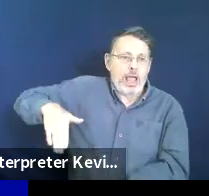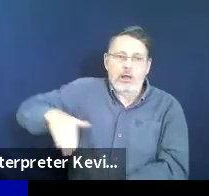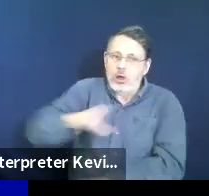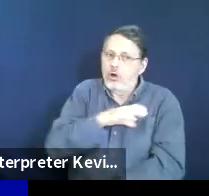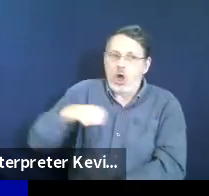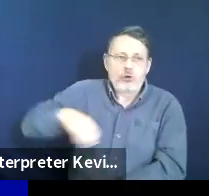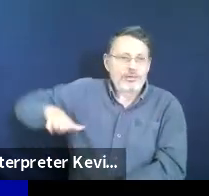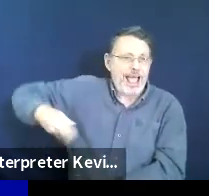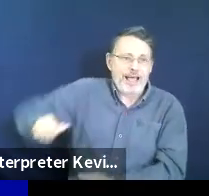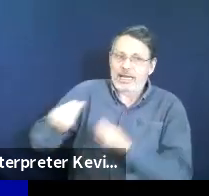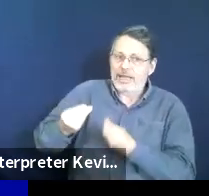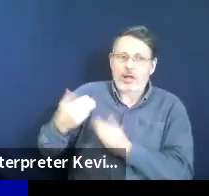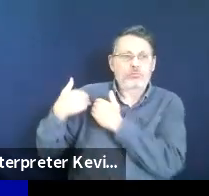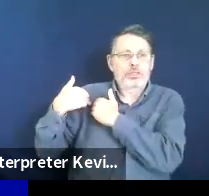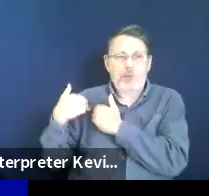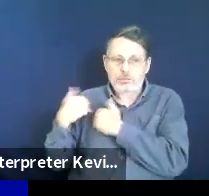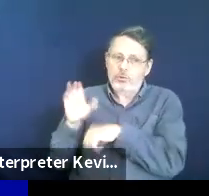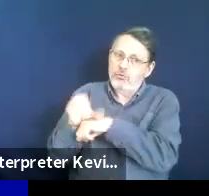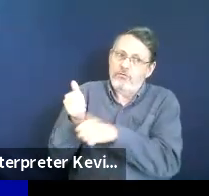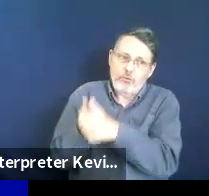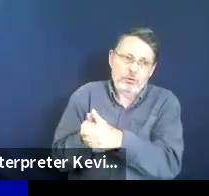authority to enforce it.